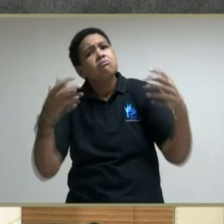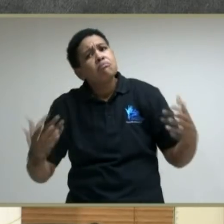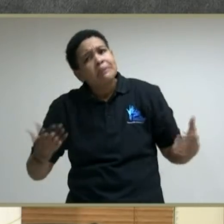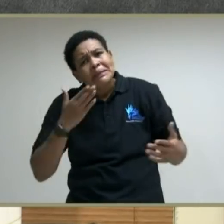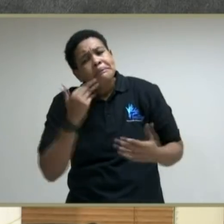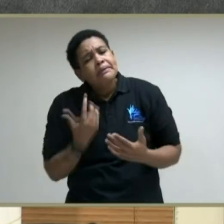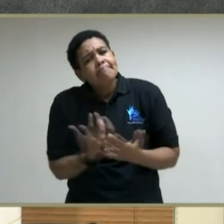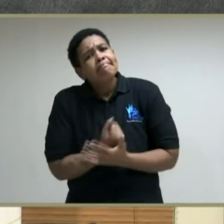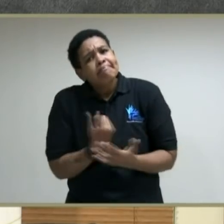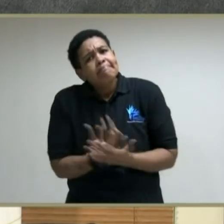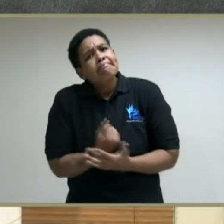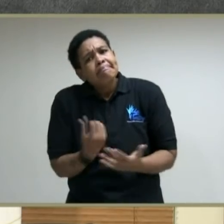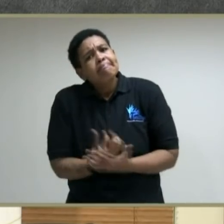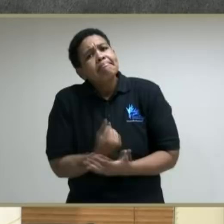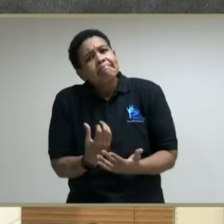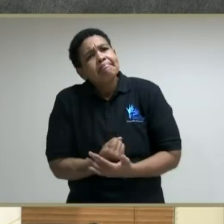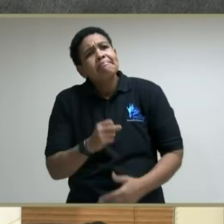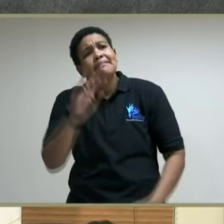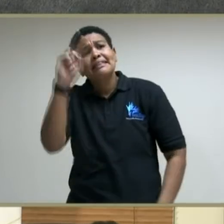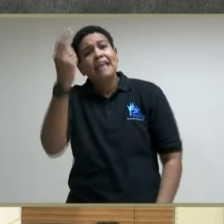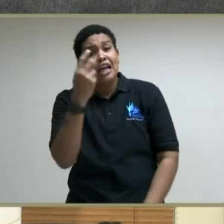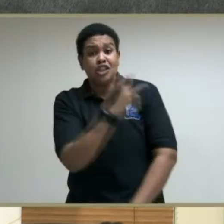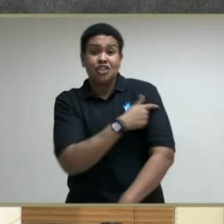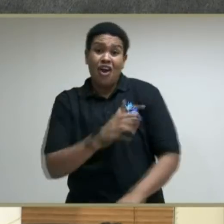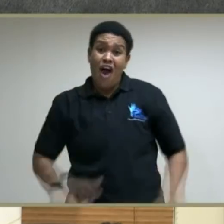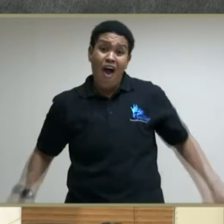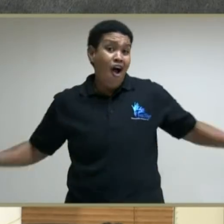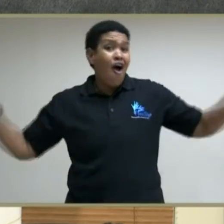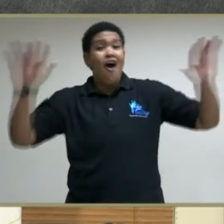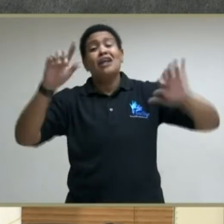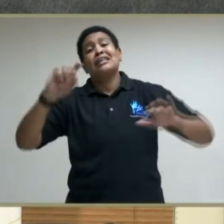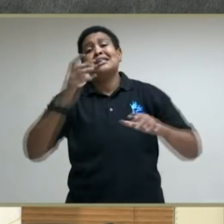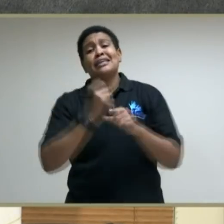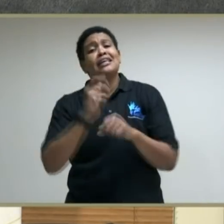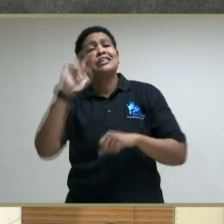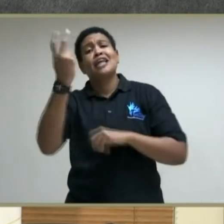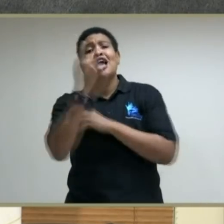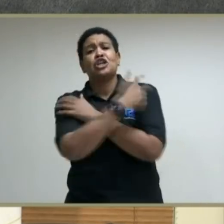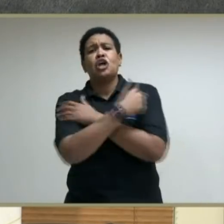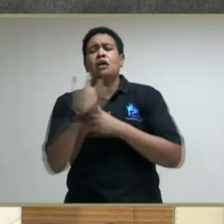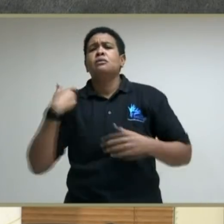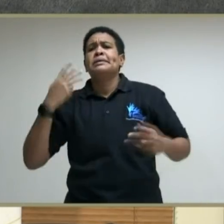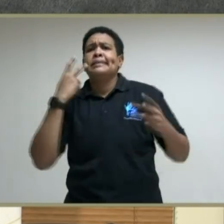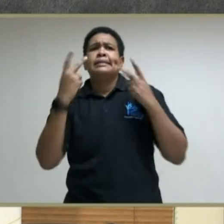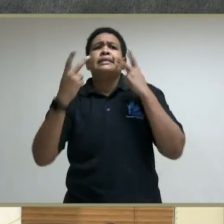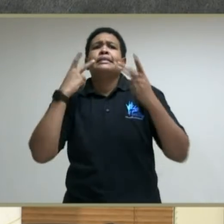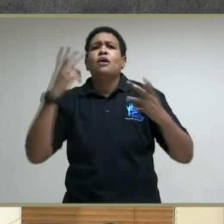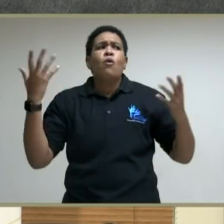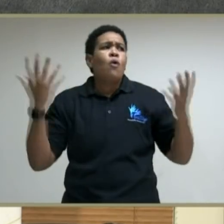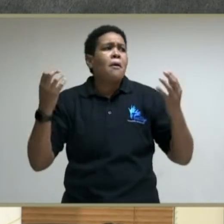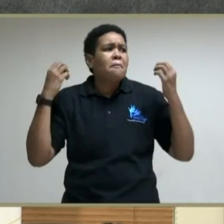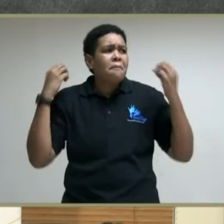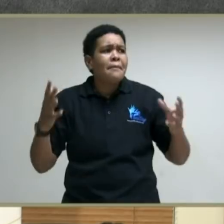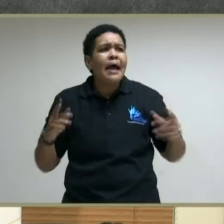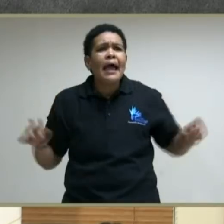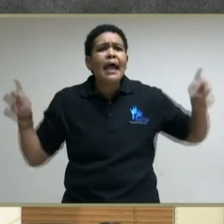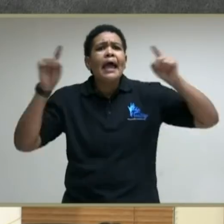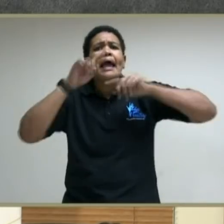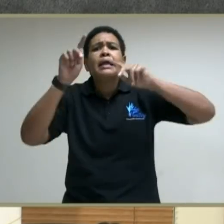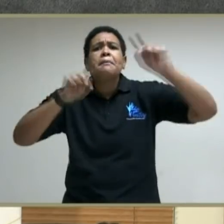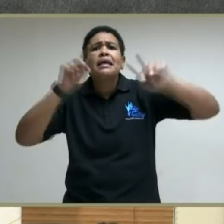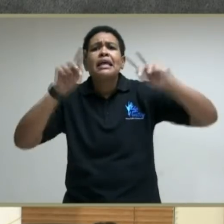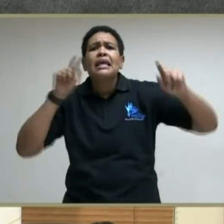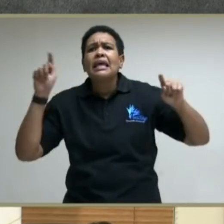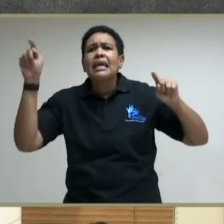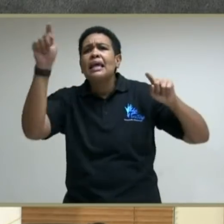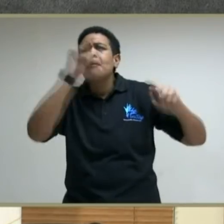to get their second dose. Everybody needs to get the second dose, and what we're seeing is that we have a significant number of